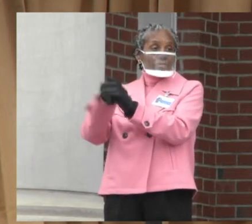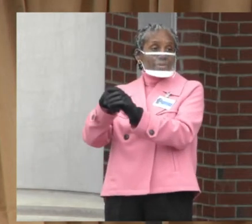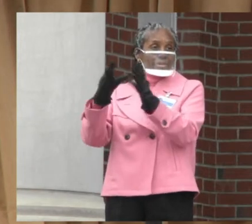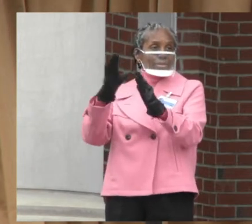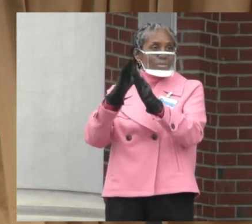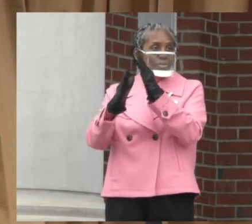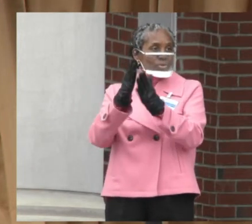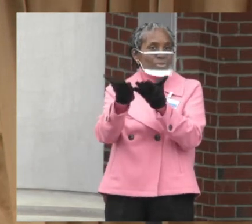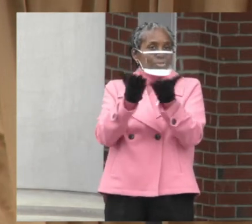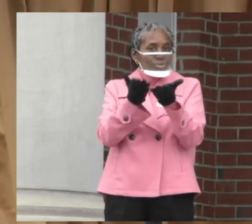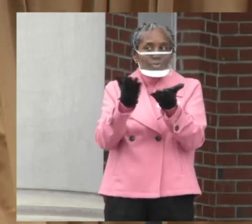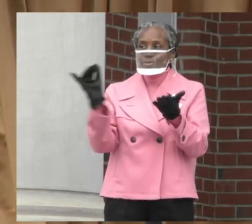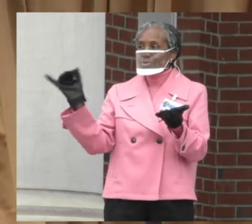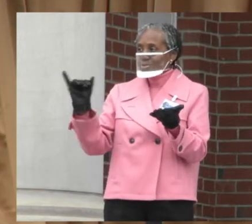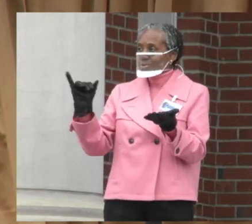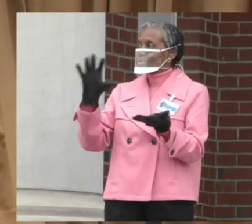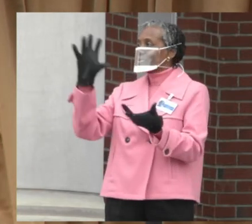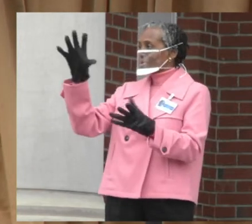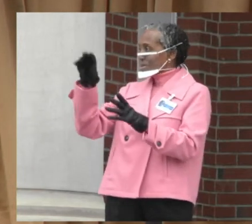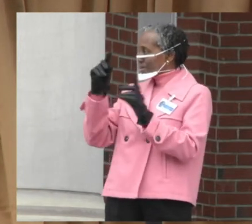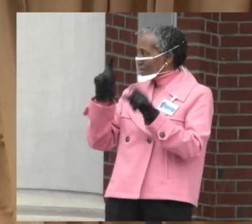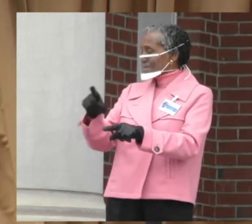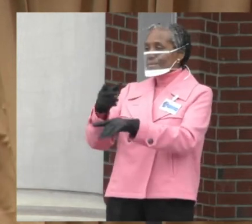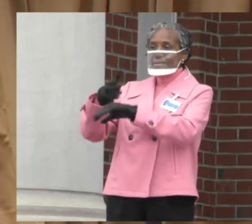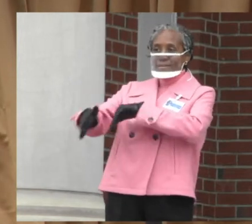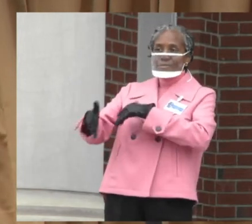experience. And many of you have come to the college after